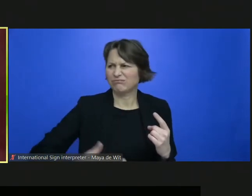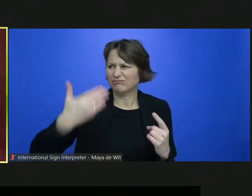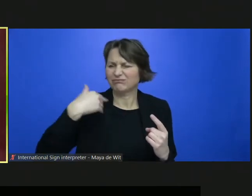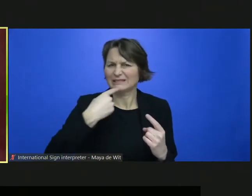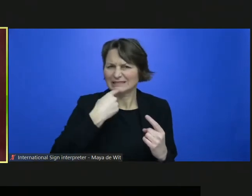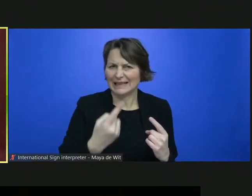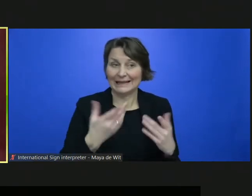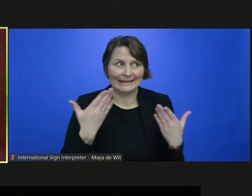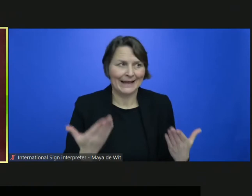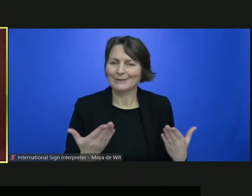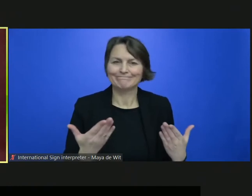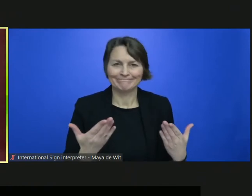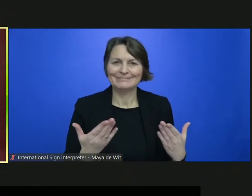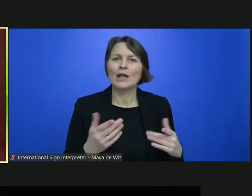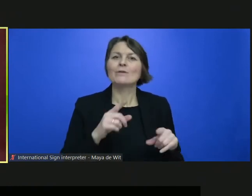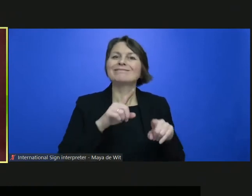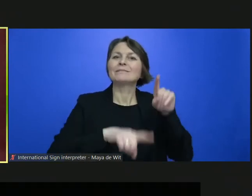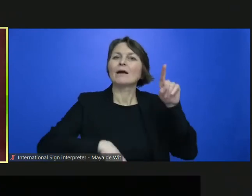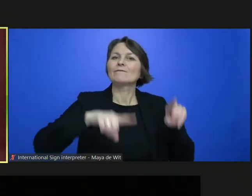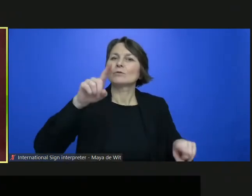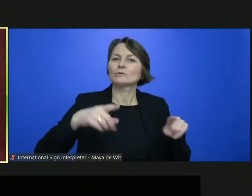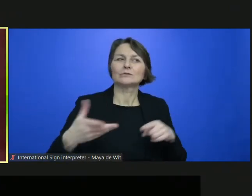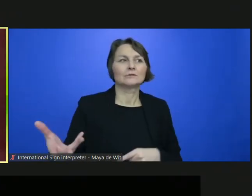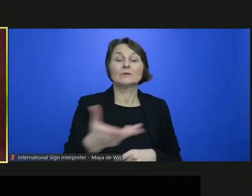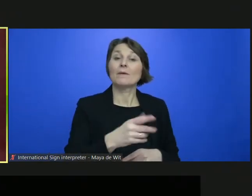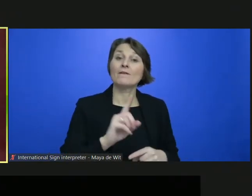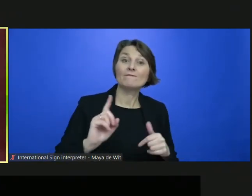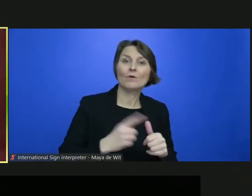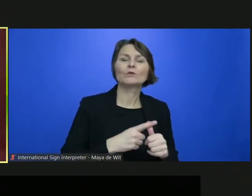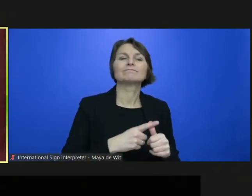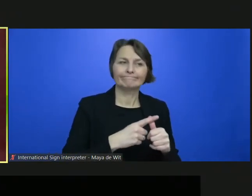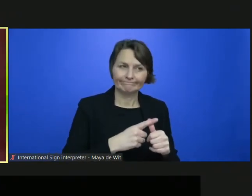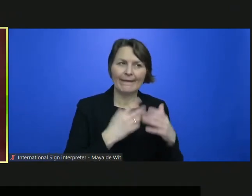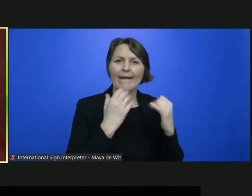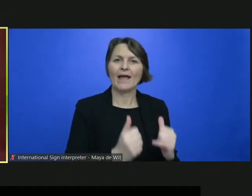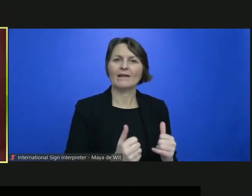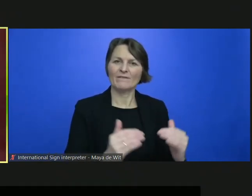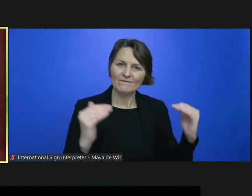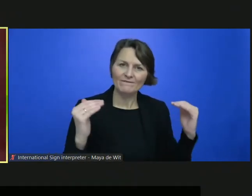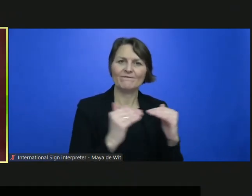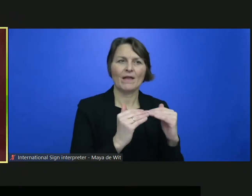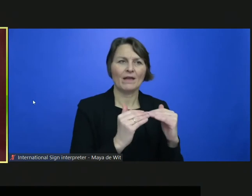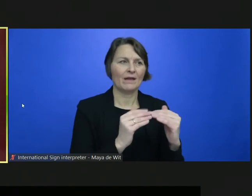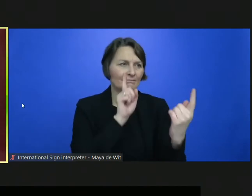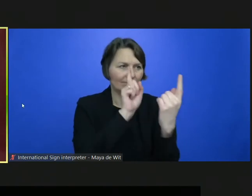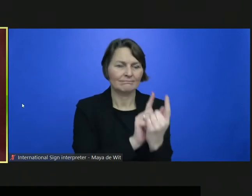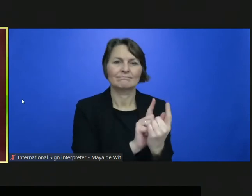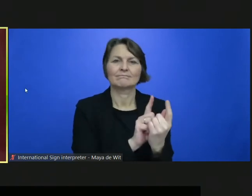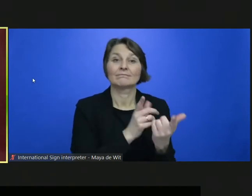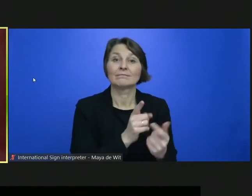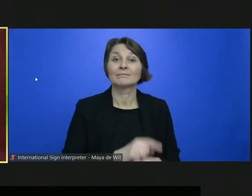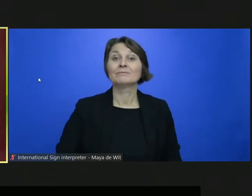we have to ensure fair treatment. Well, developers say it's the employer's responsibility in